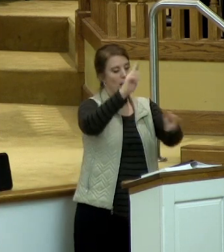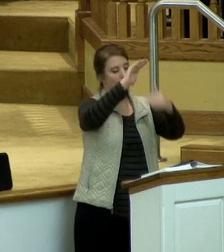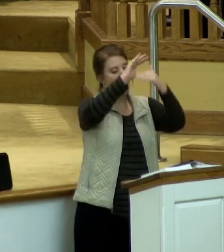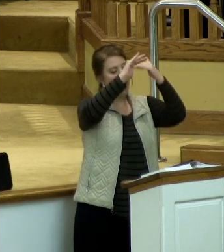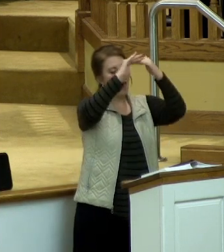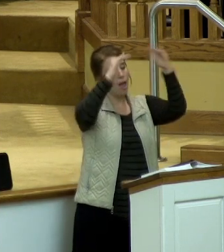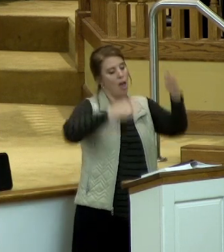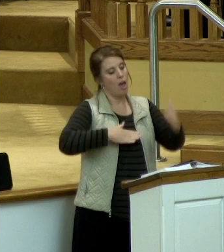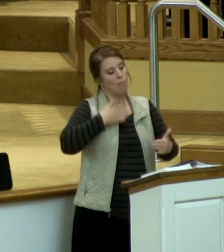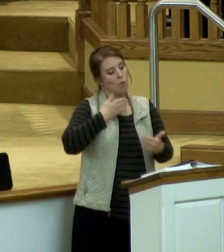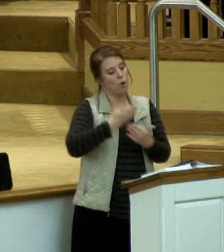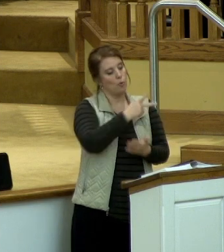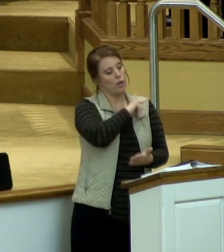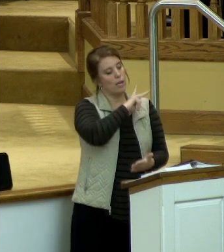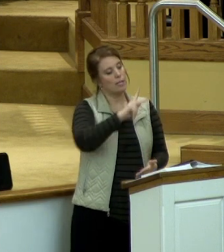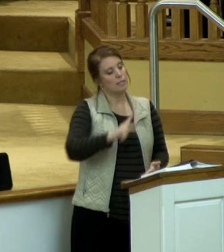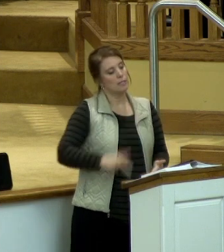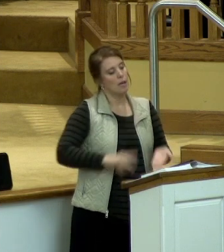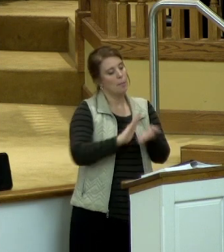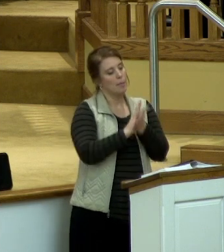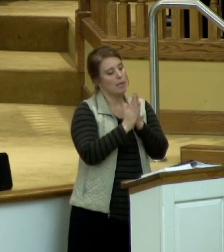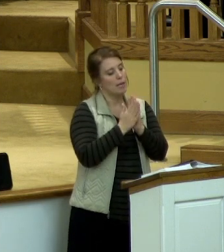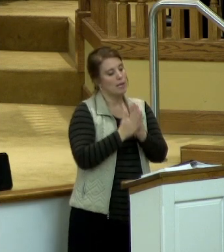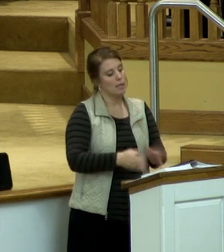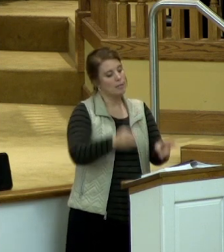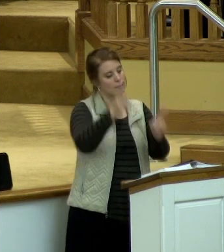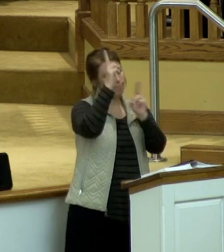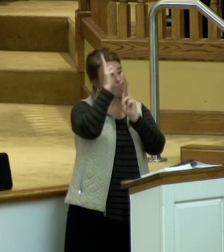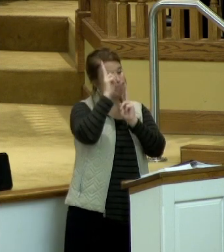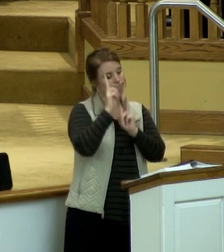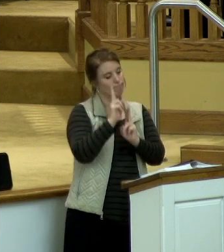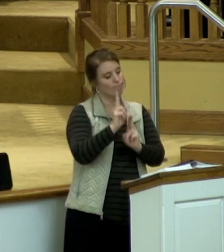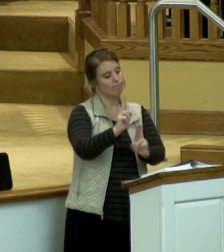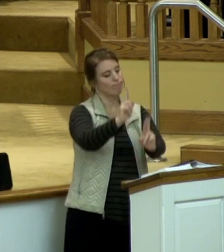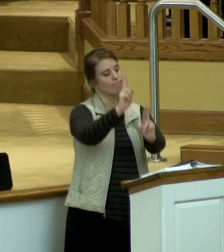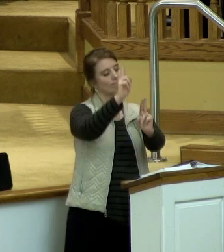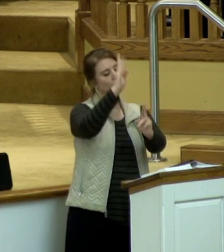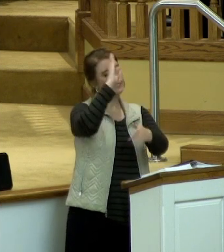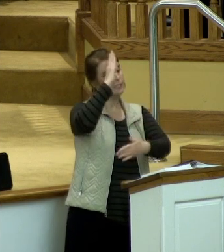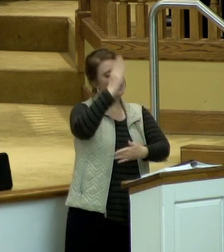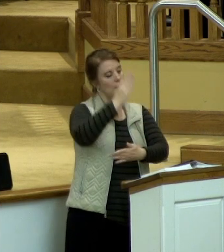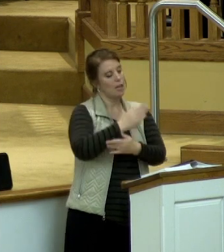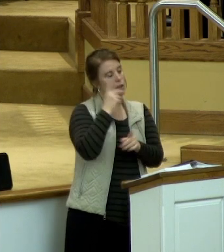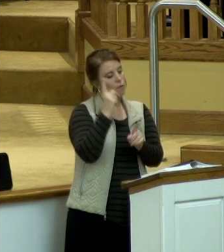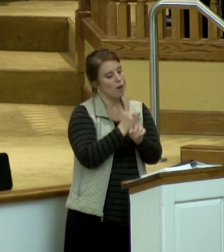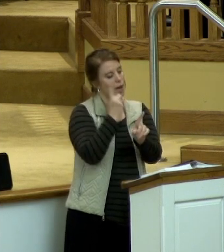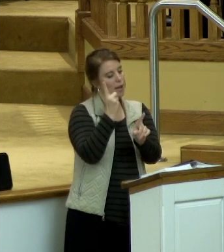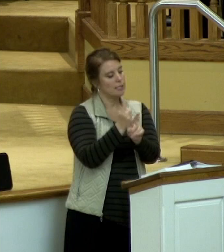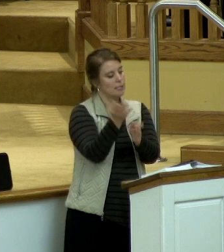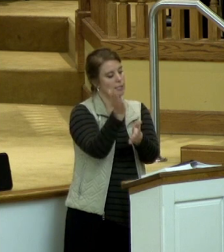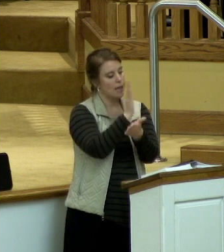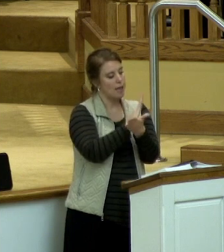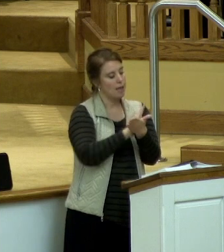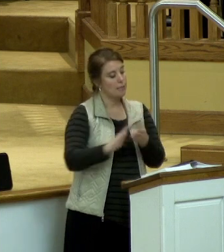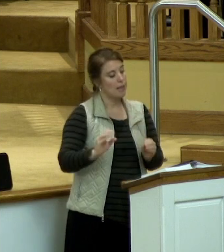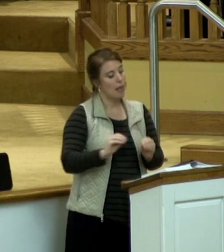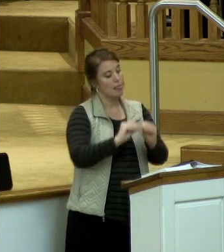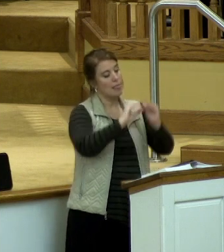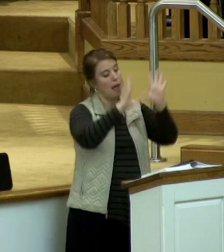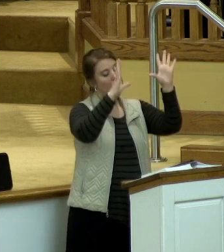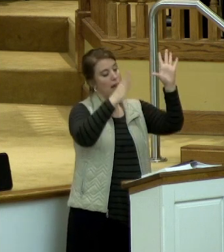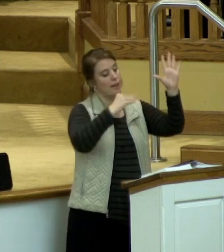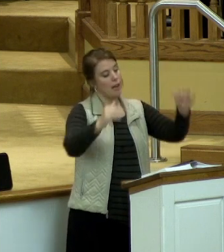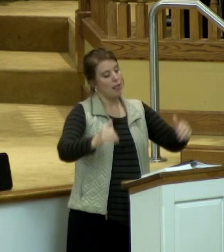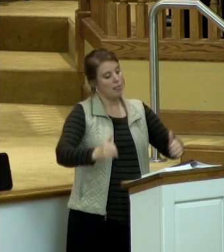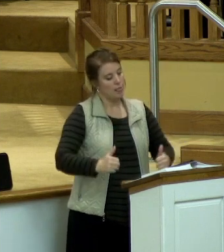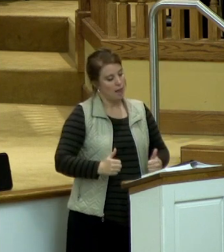the heaven-born Prince of Peace, hail the Son of Righteousness,